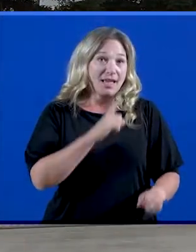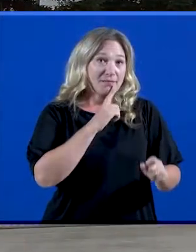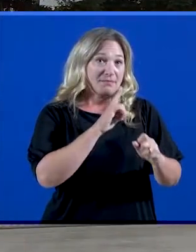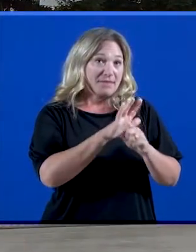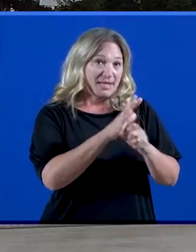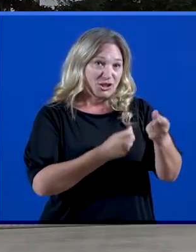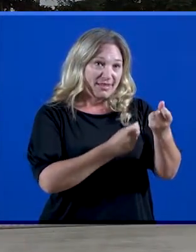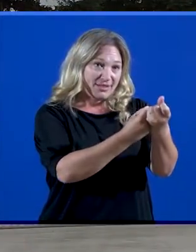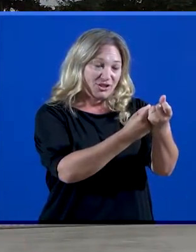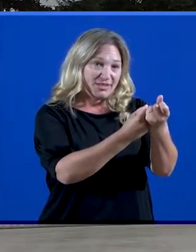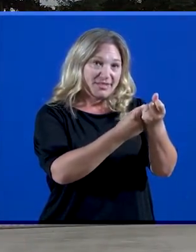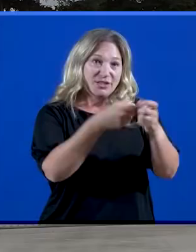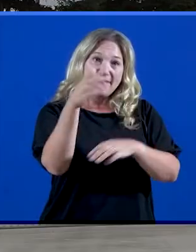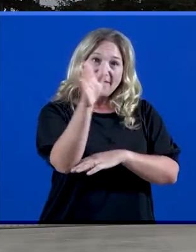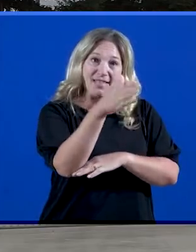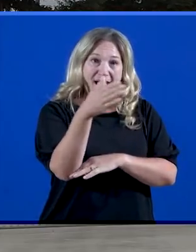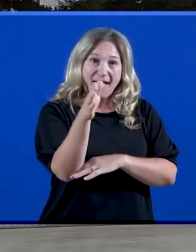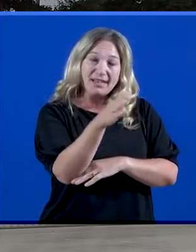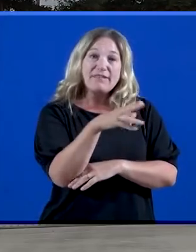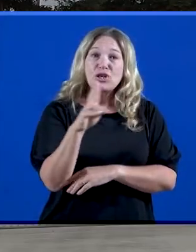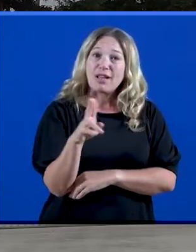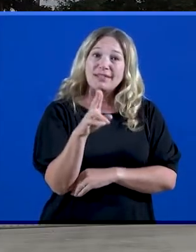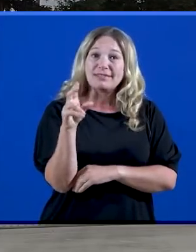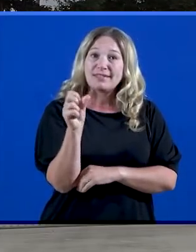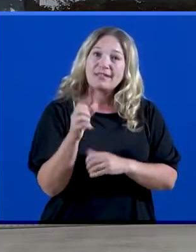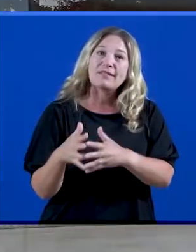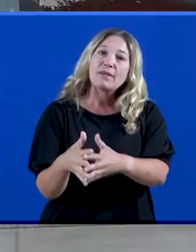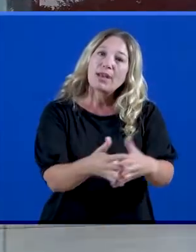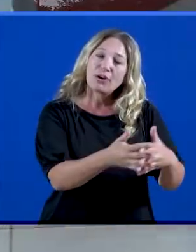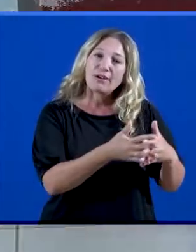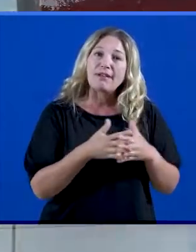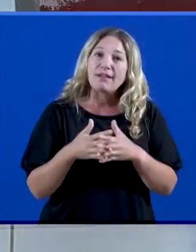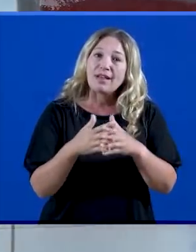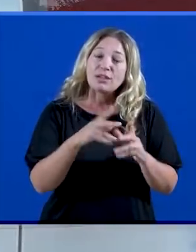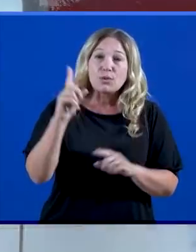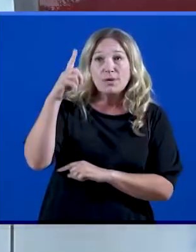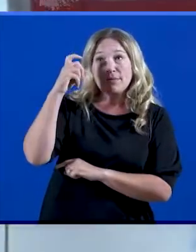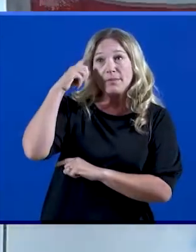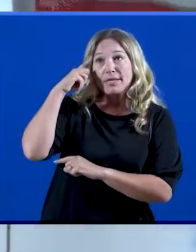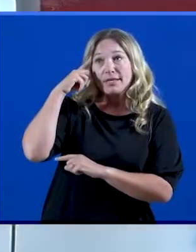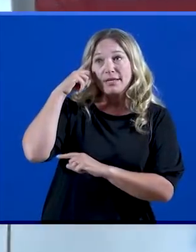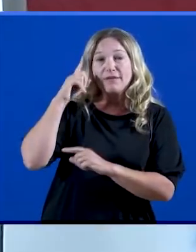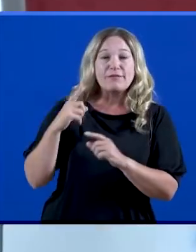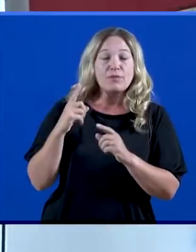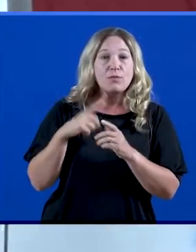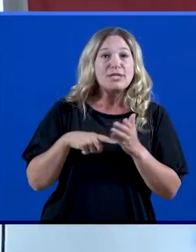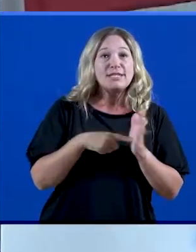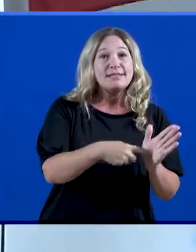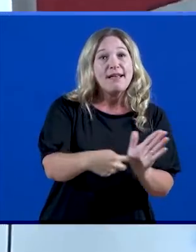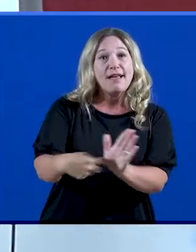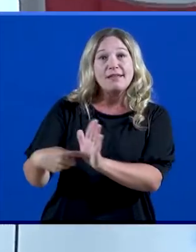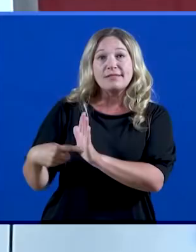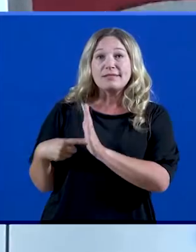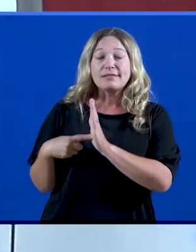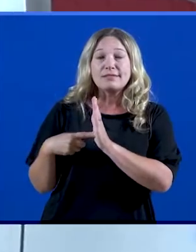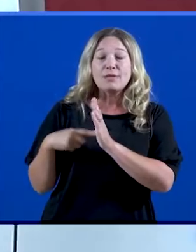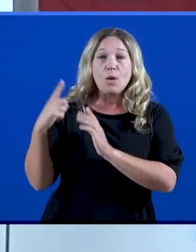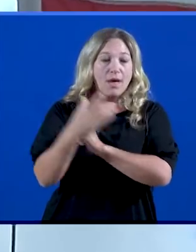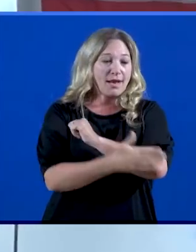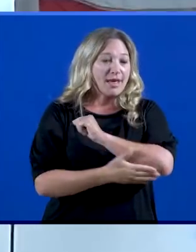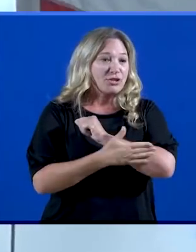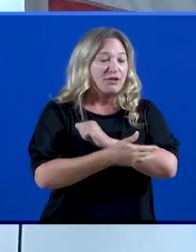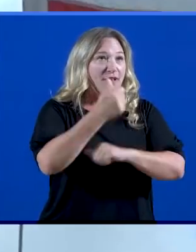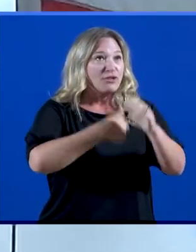I pledge allegiance to the flag of the United States of America and to the republic for which it stands, one